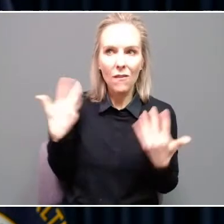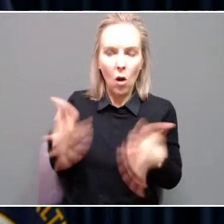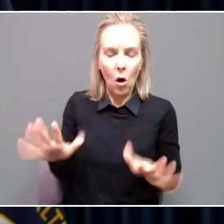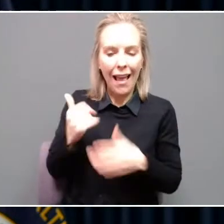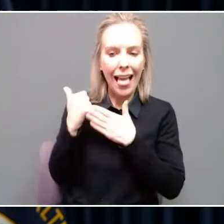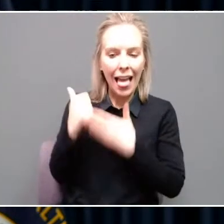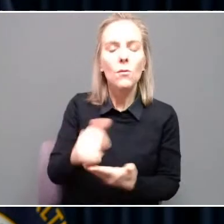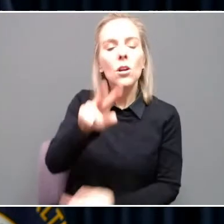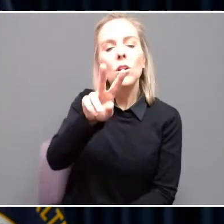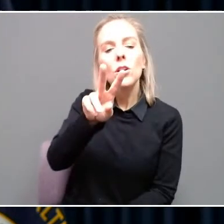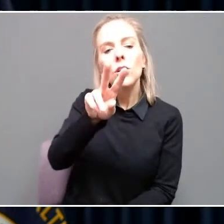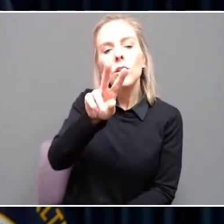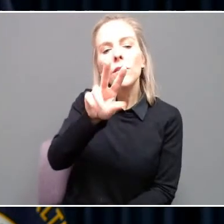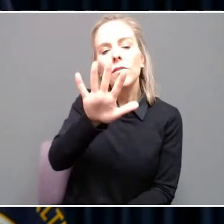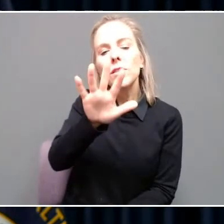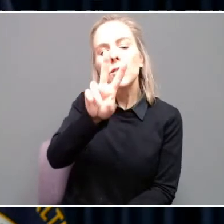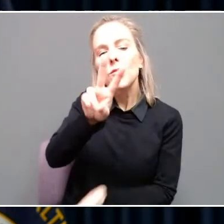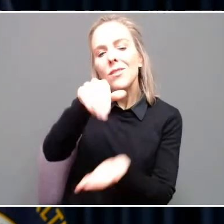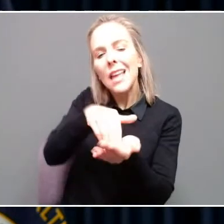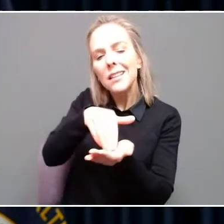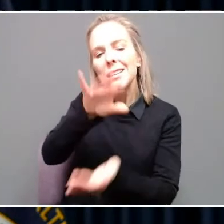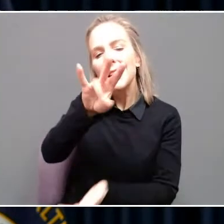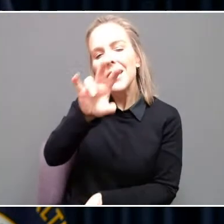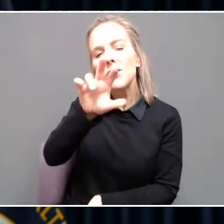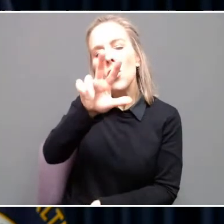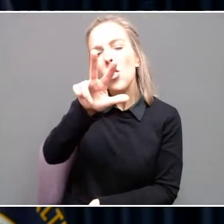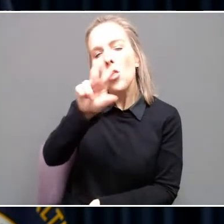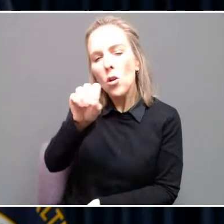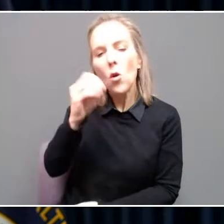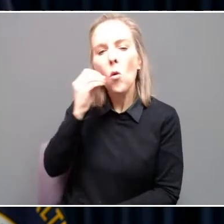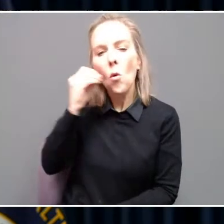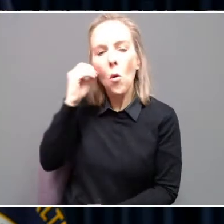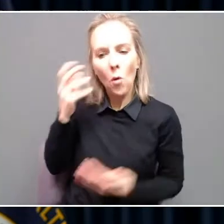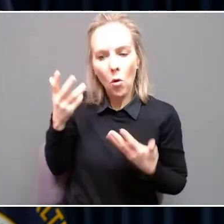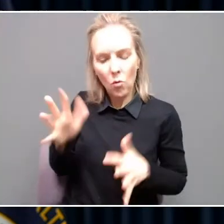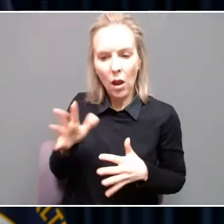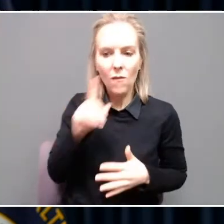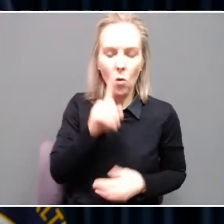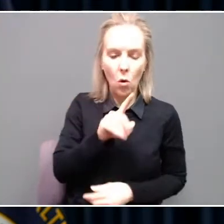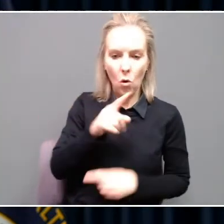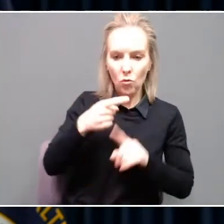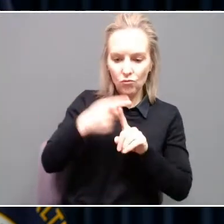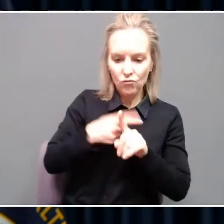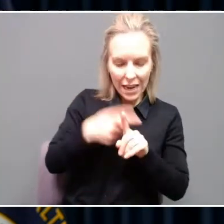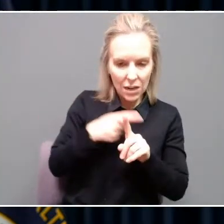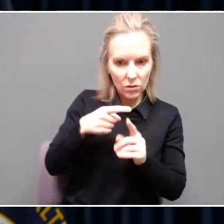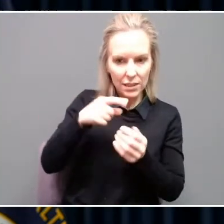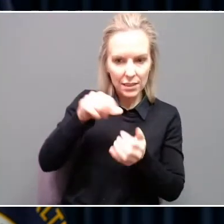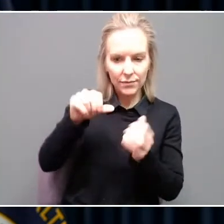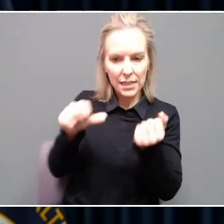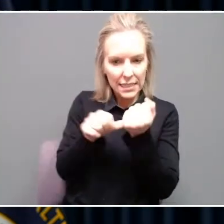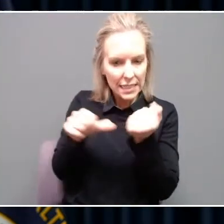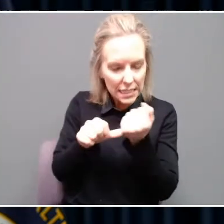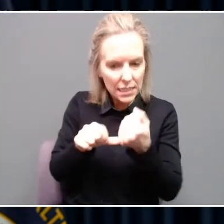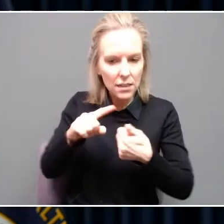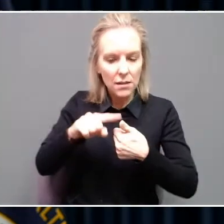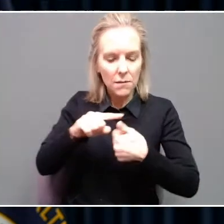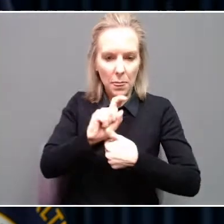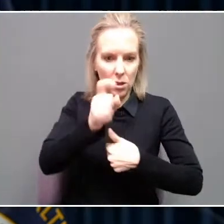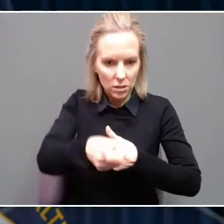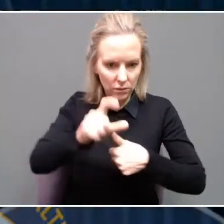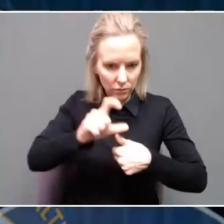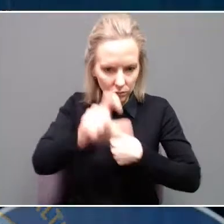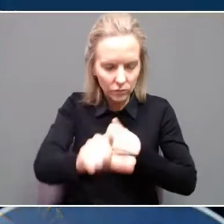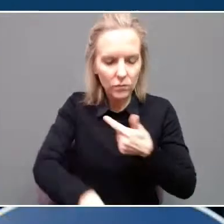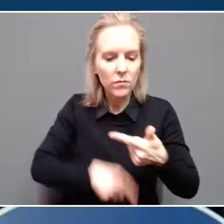52,738 households with nearly $205 million in rental assistance and more than $23.5 million in utility